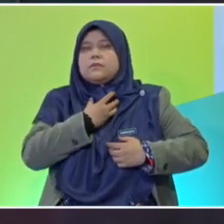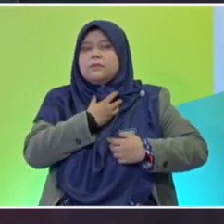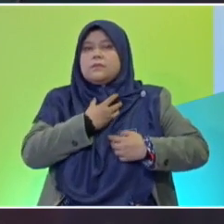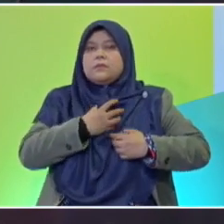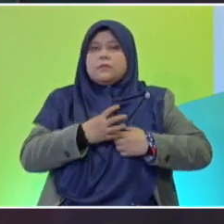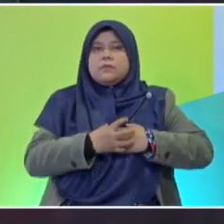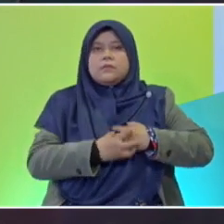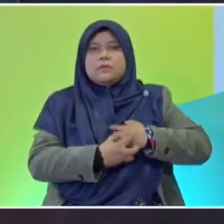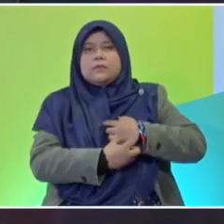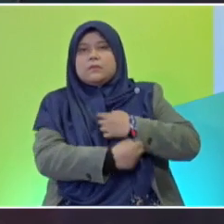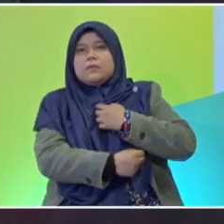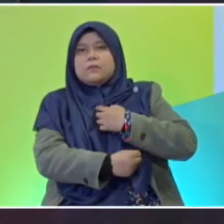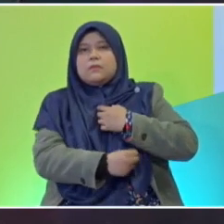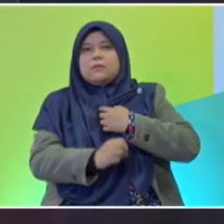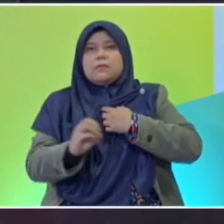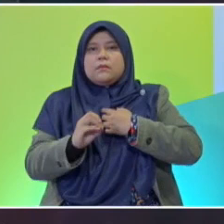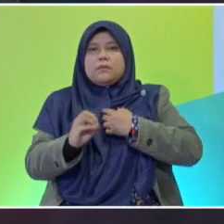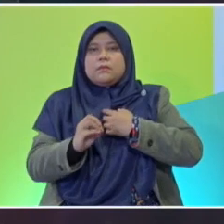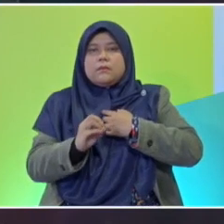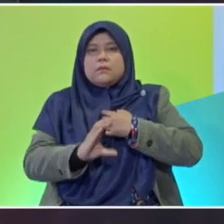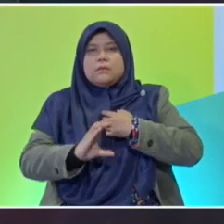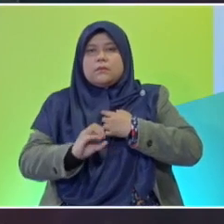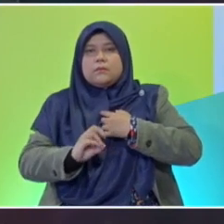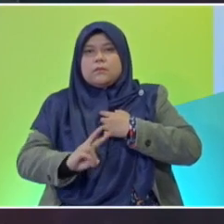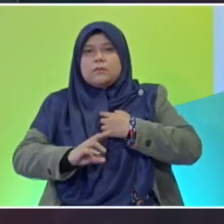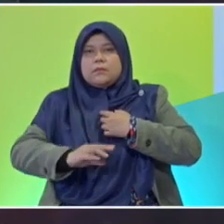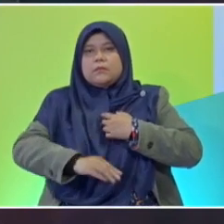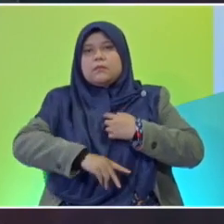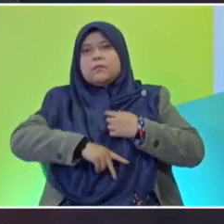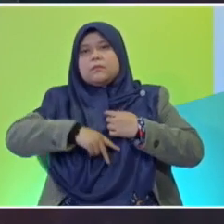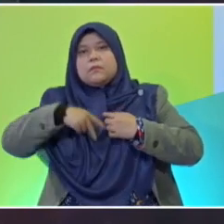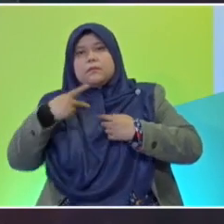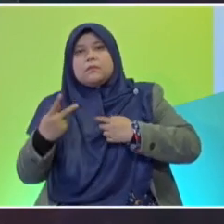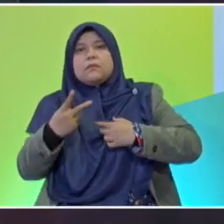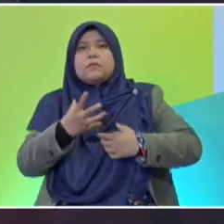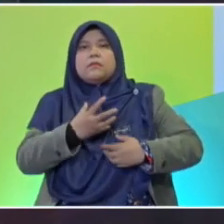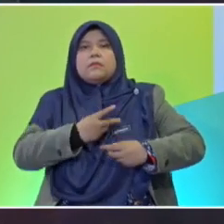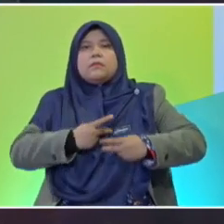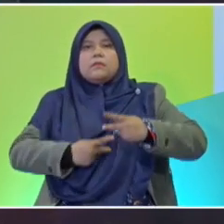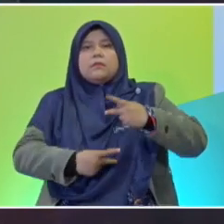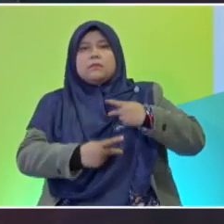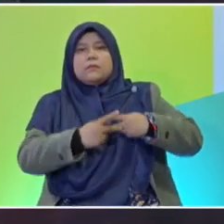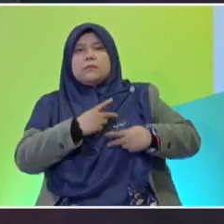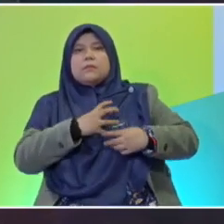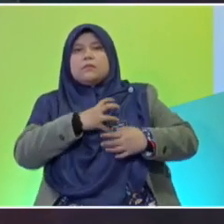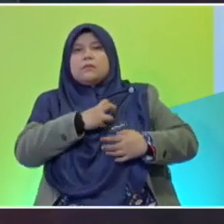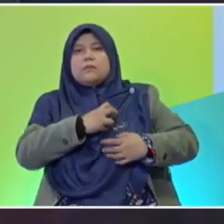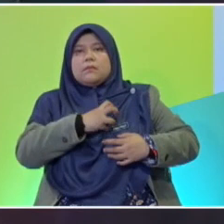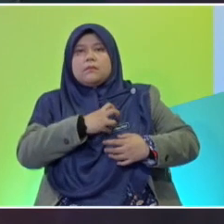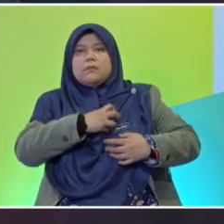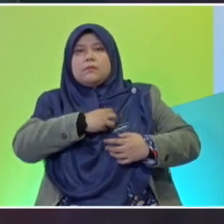take the blood with more carbon dioxide back to the heart, and then the heart